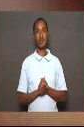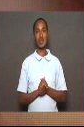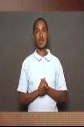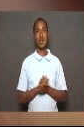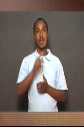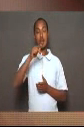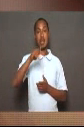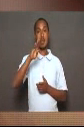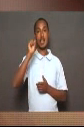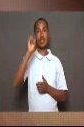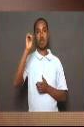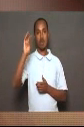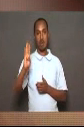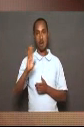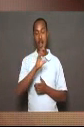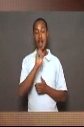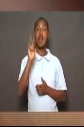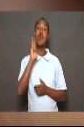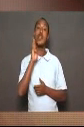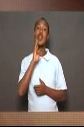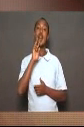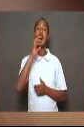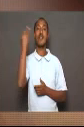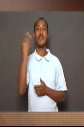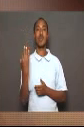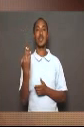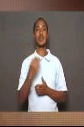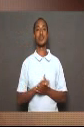lead sulfate and water are formed.